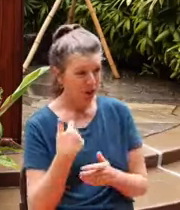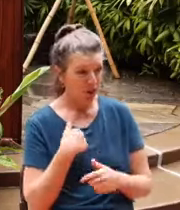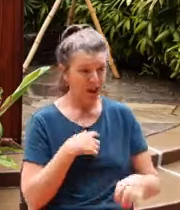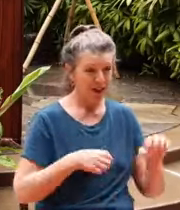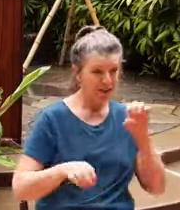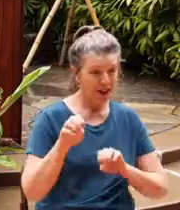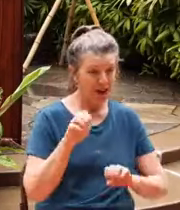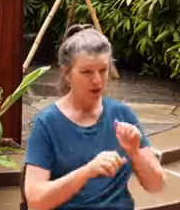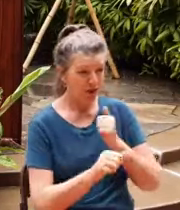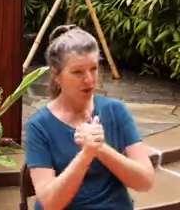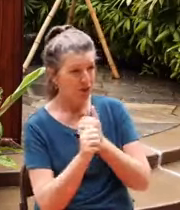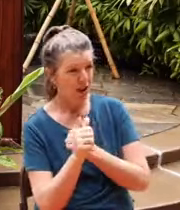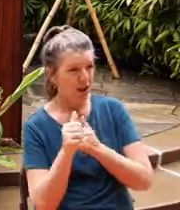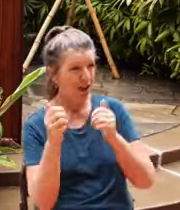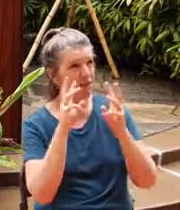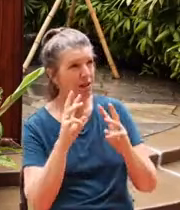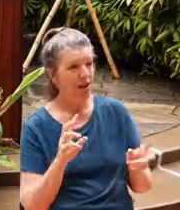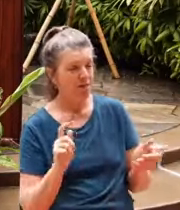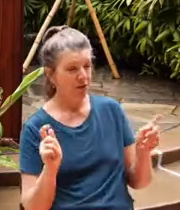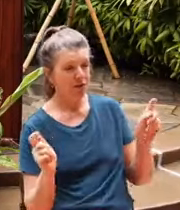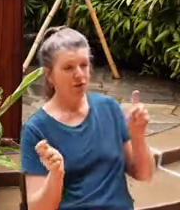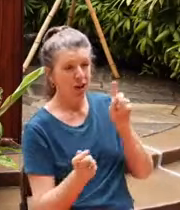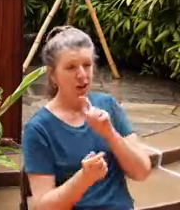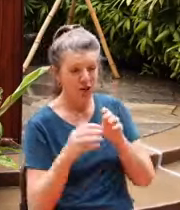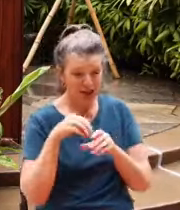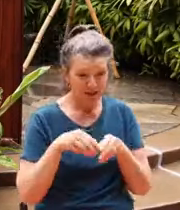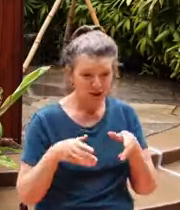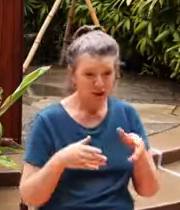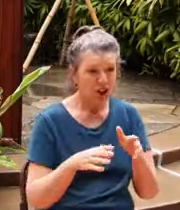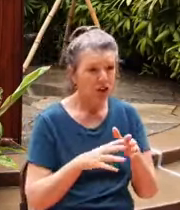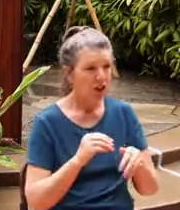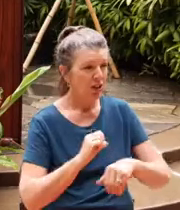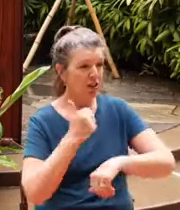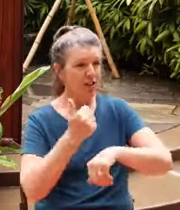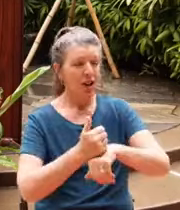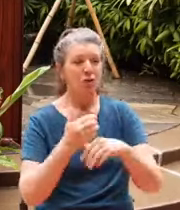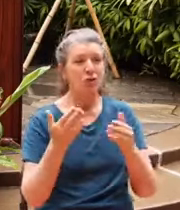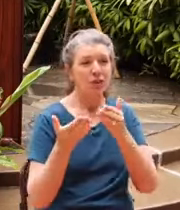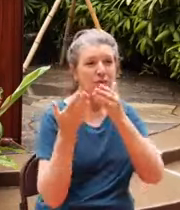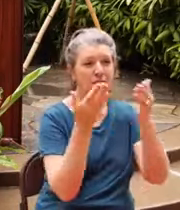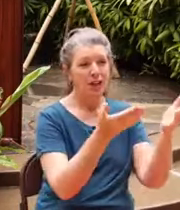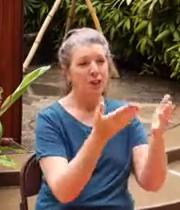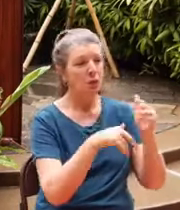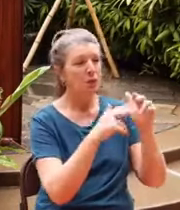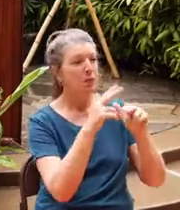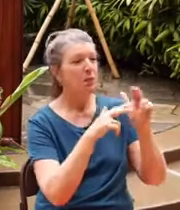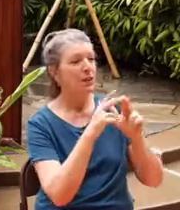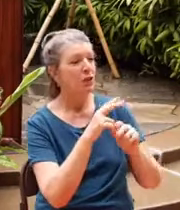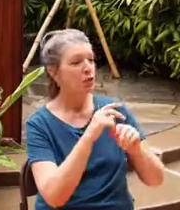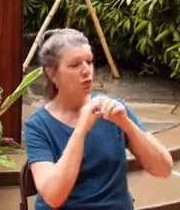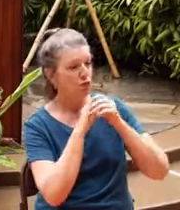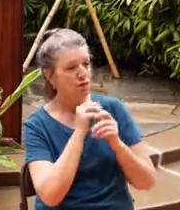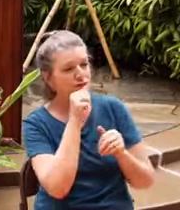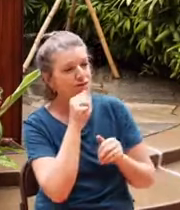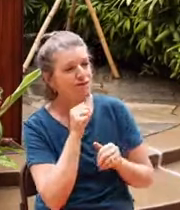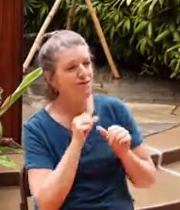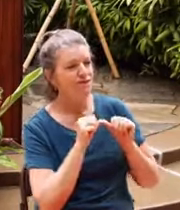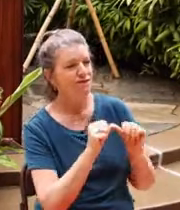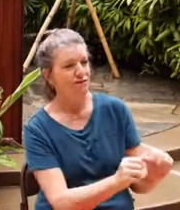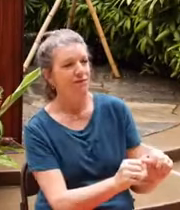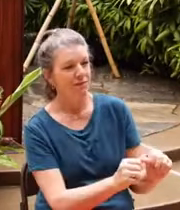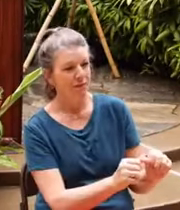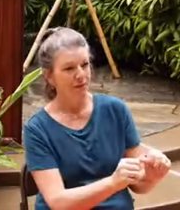of climate change to our infrastructure and establish recommendations to build resilience.